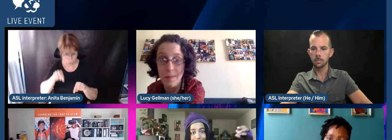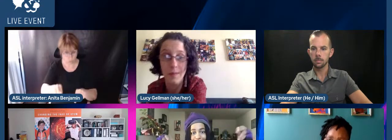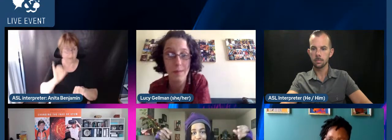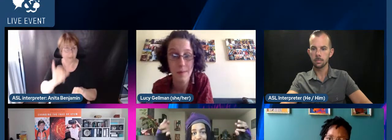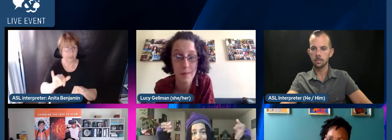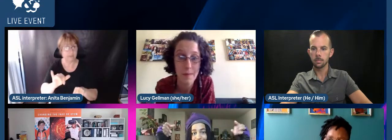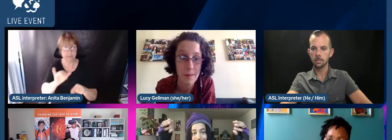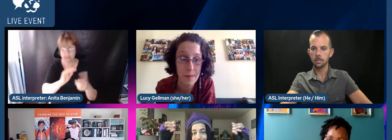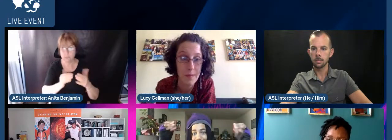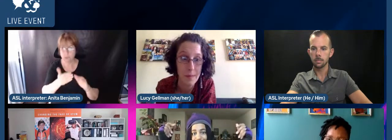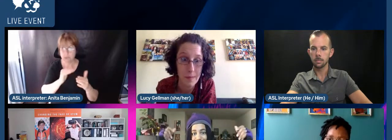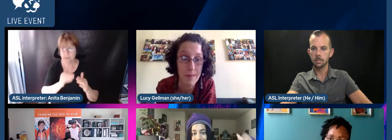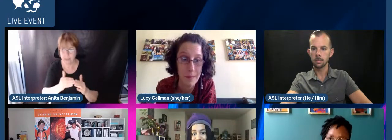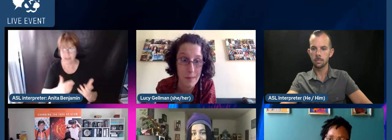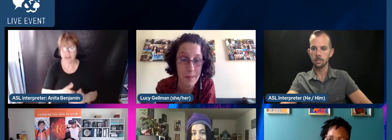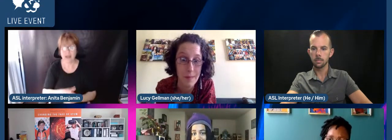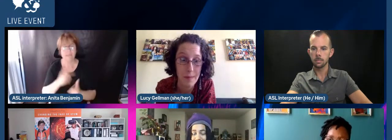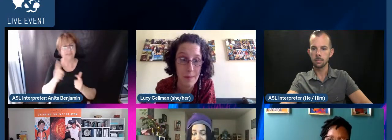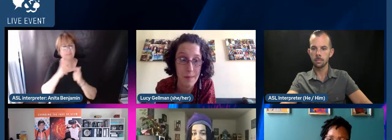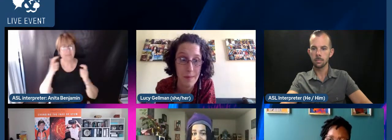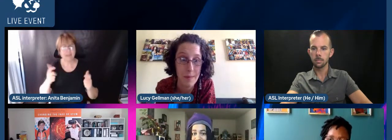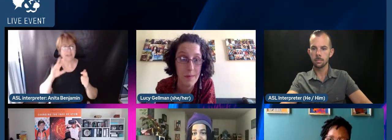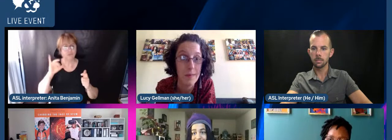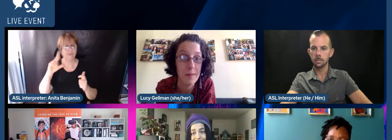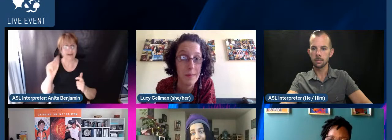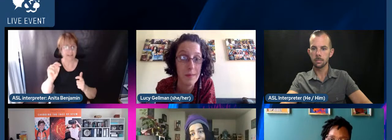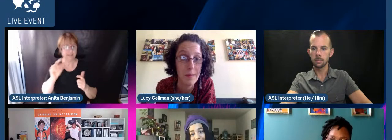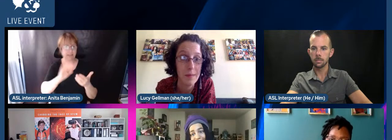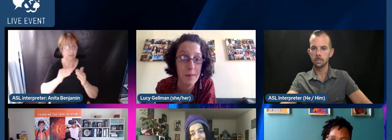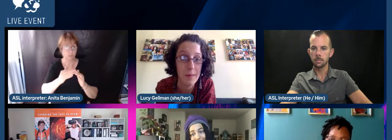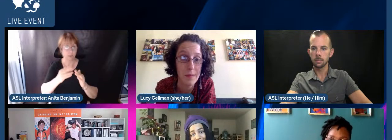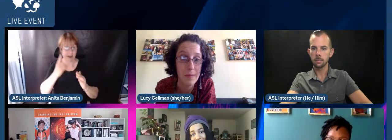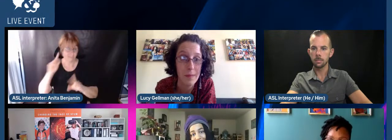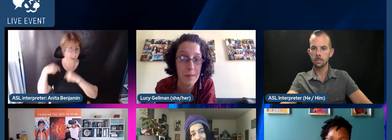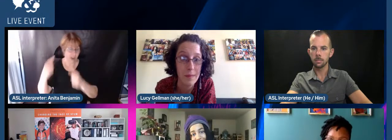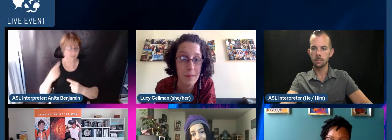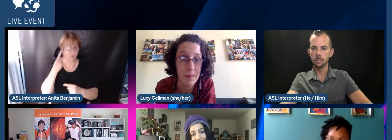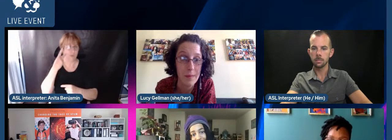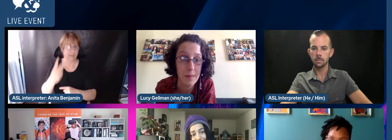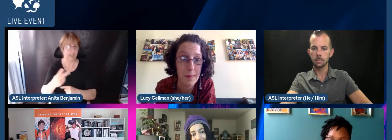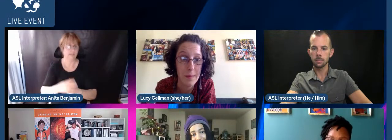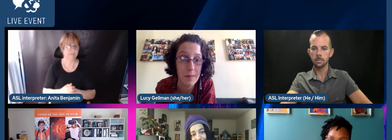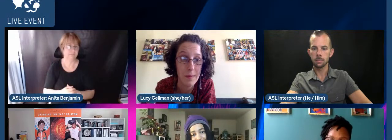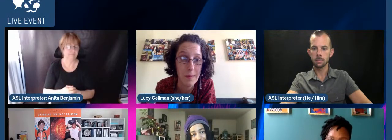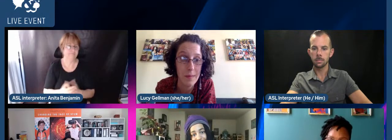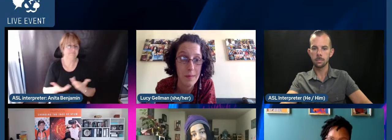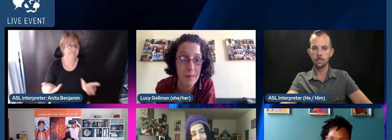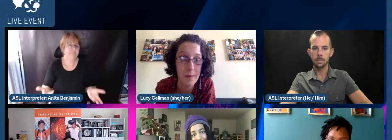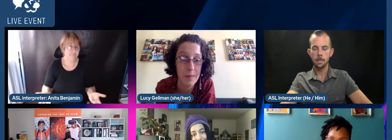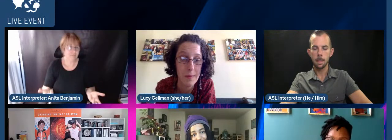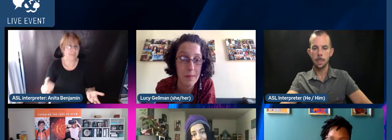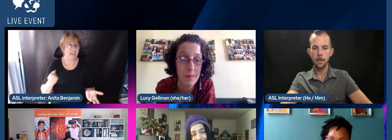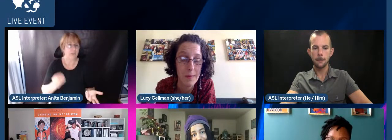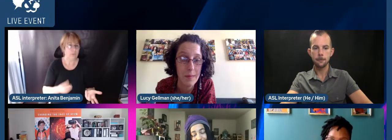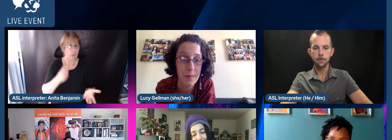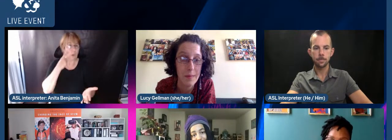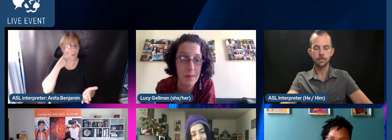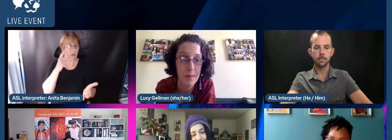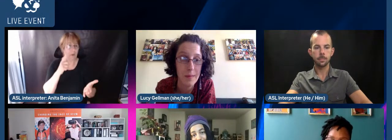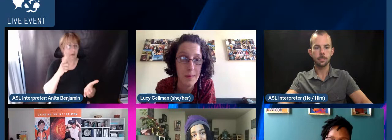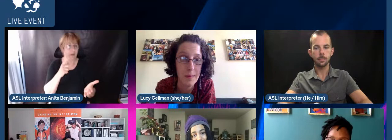see, this community is the biggest racist community I've ever seen. And so I see